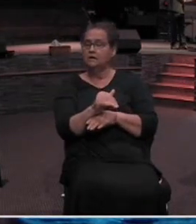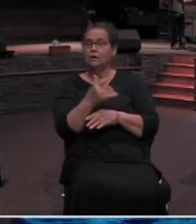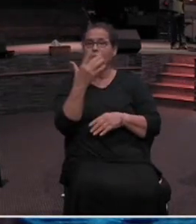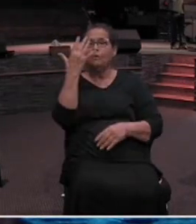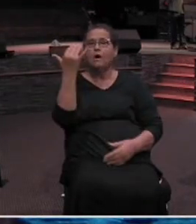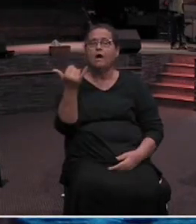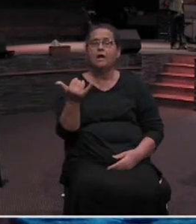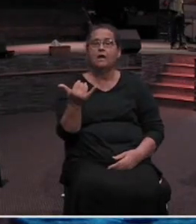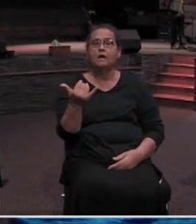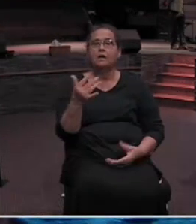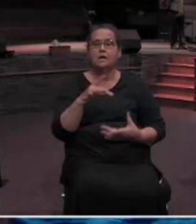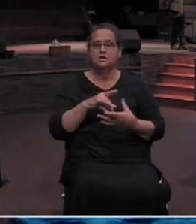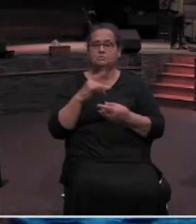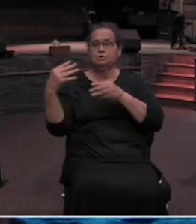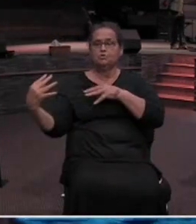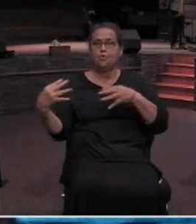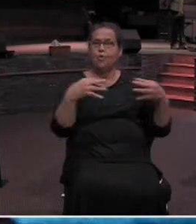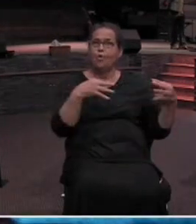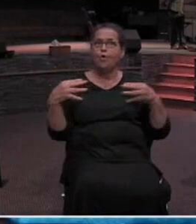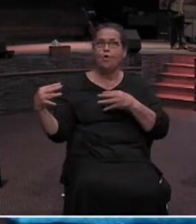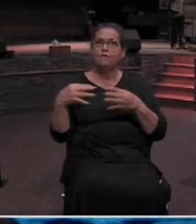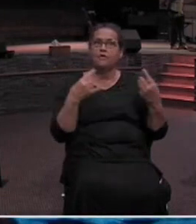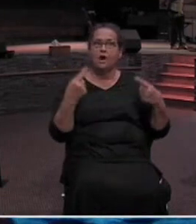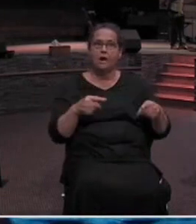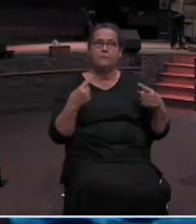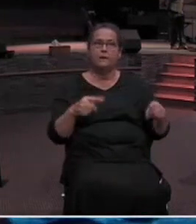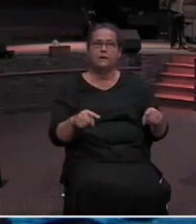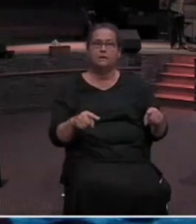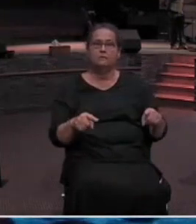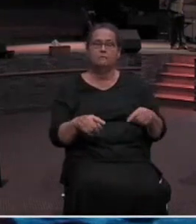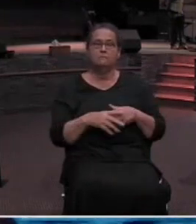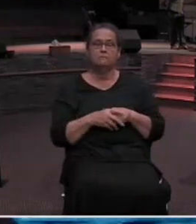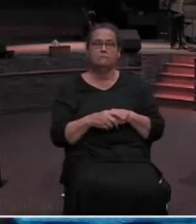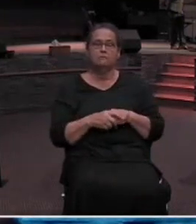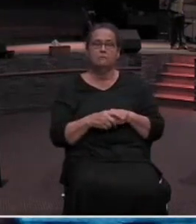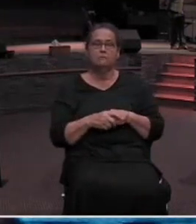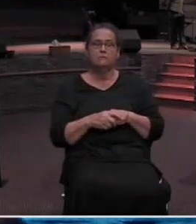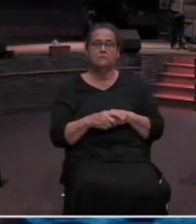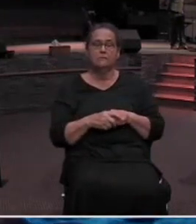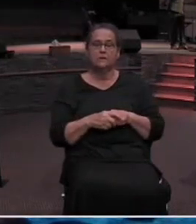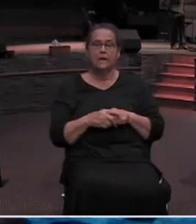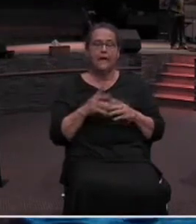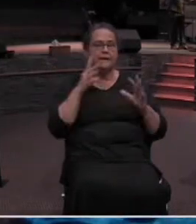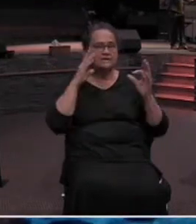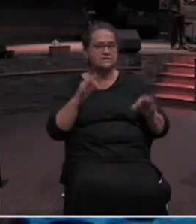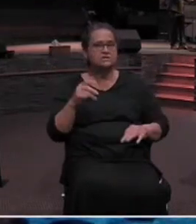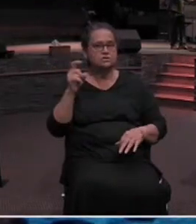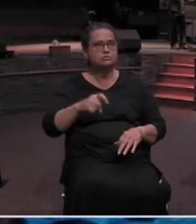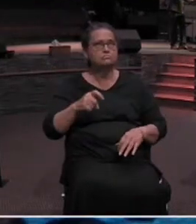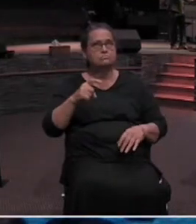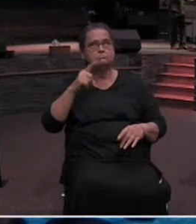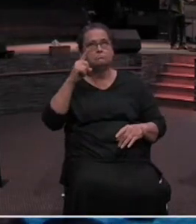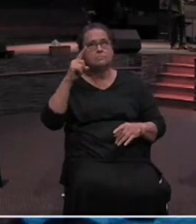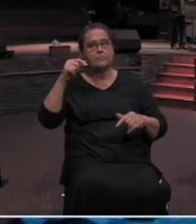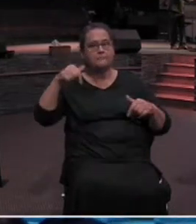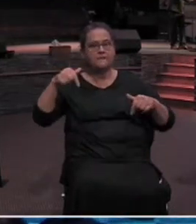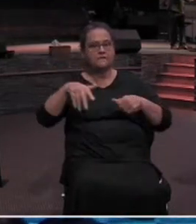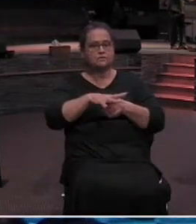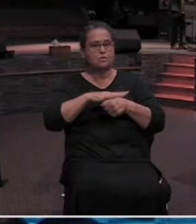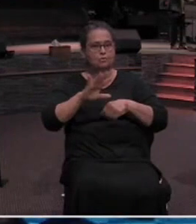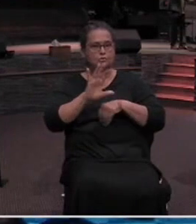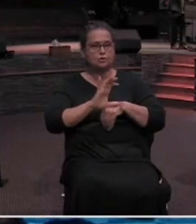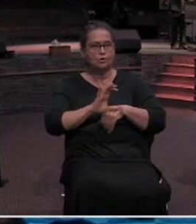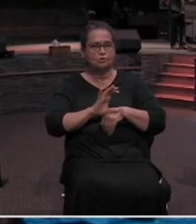because there was spiritual warfare going on. And there was a decision that was being made by this local